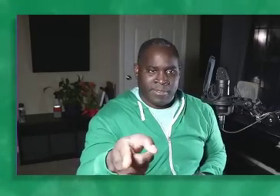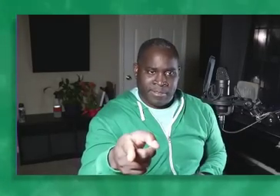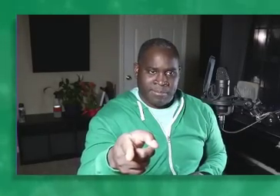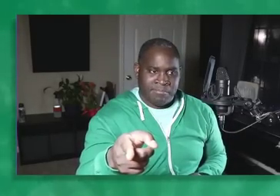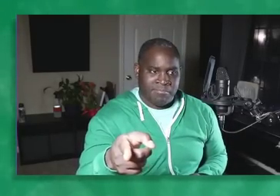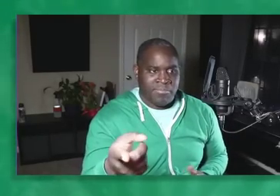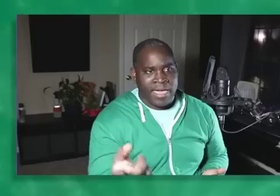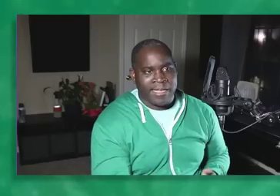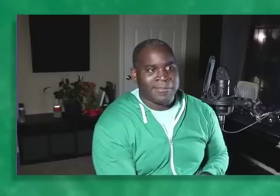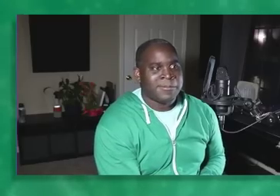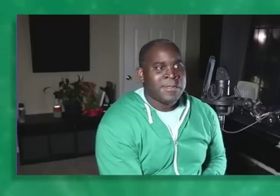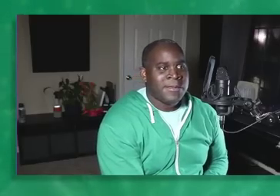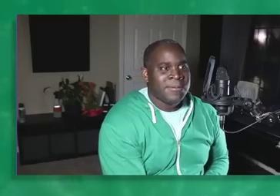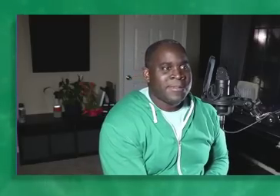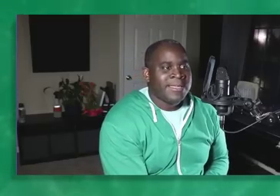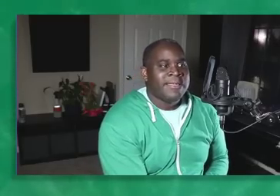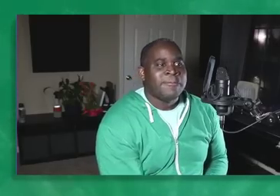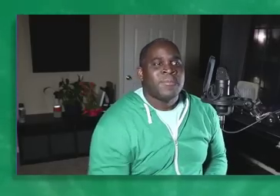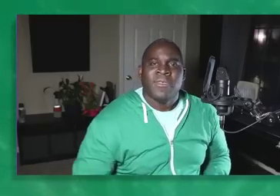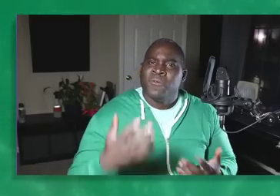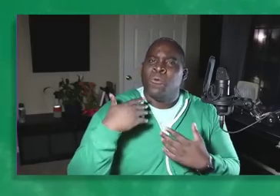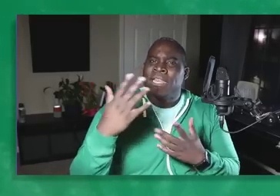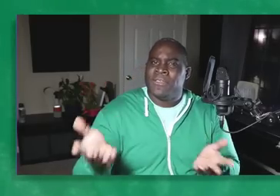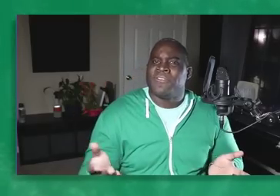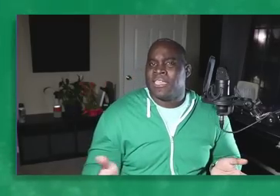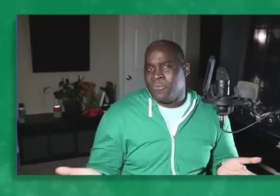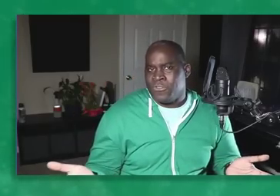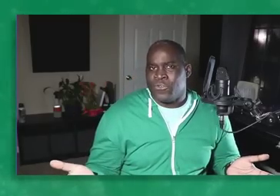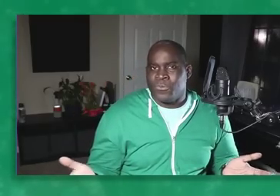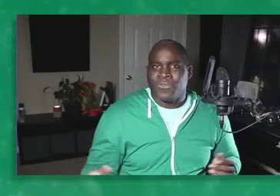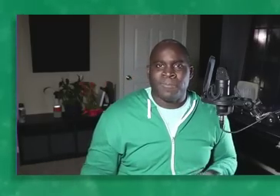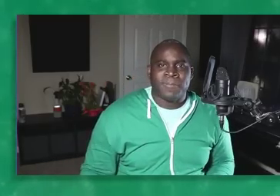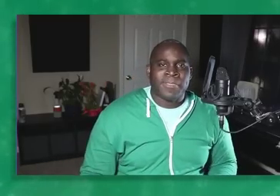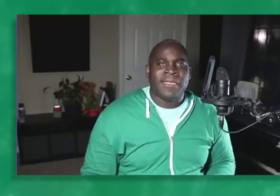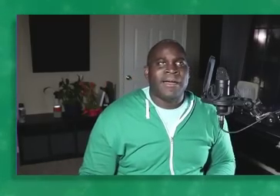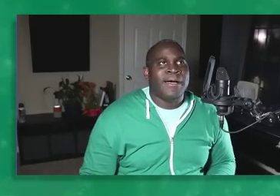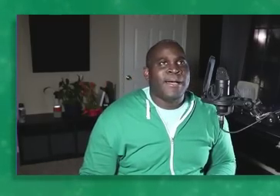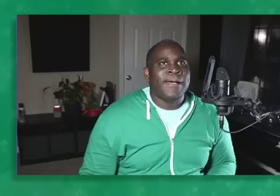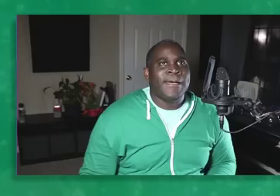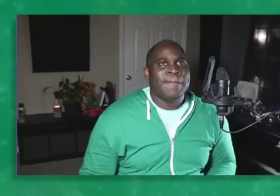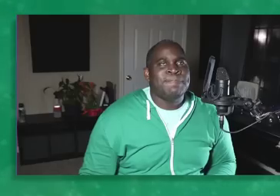Troops like that. Why do you say human troops?